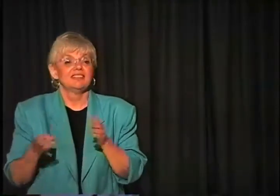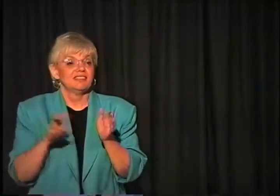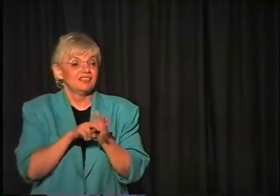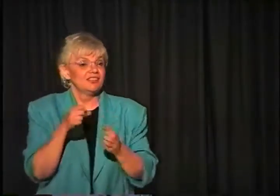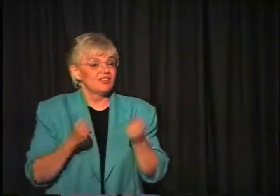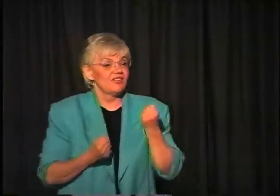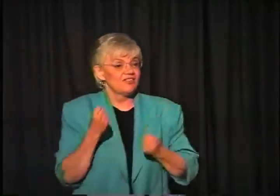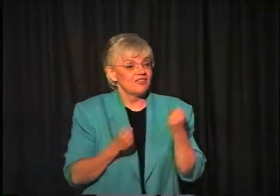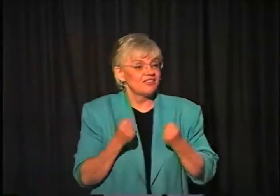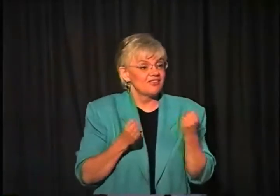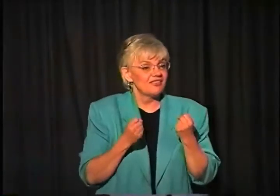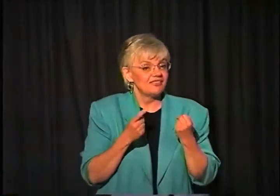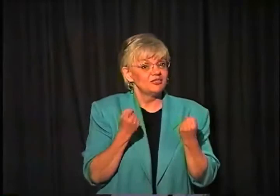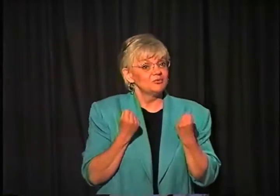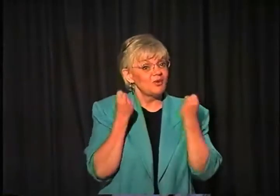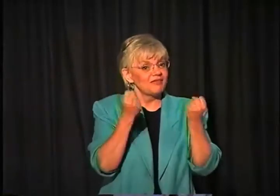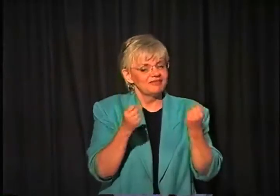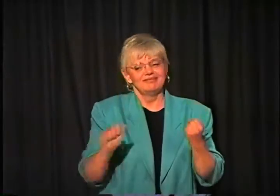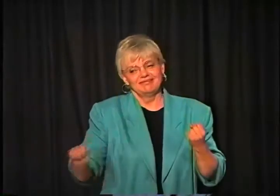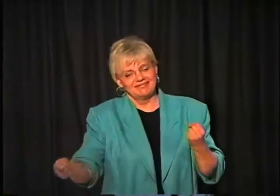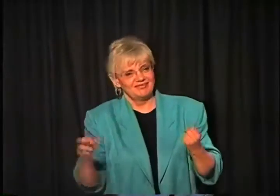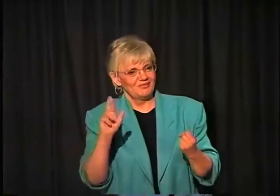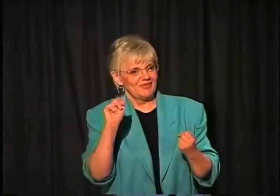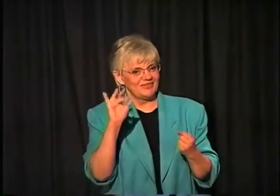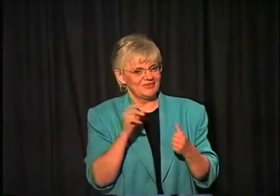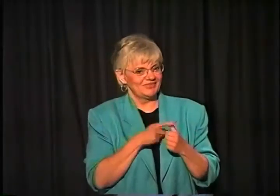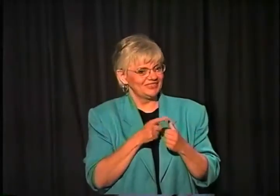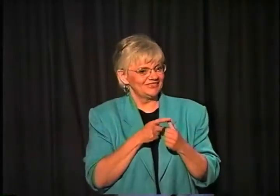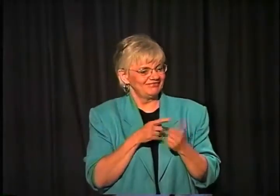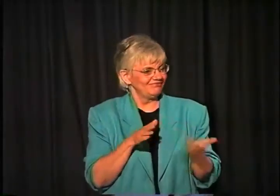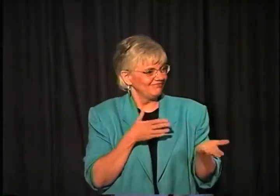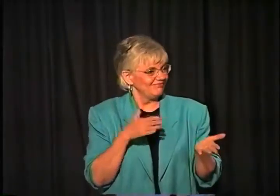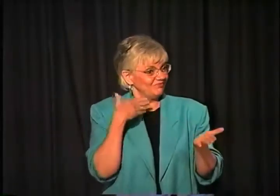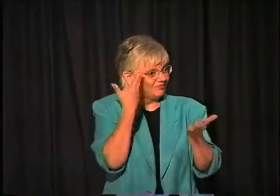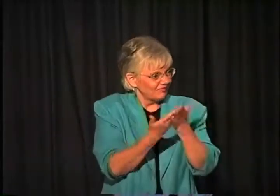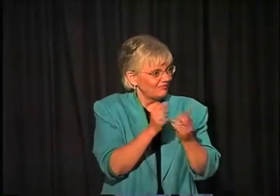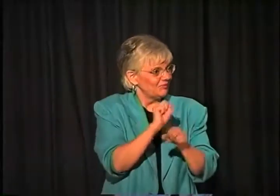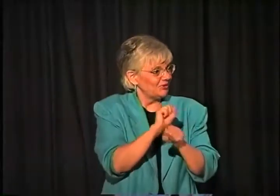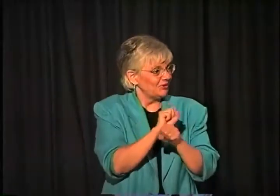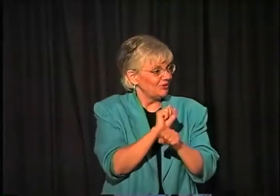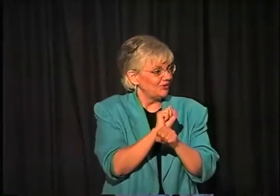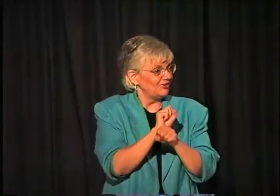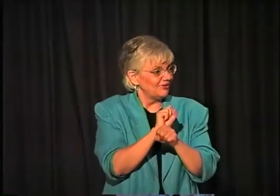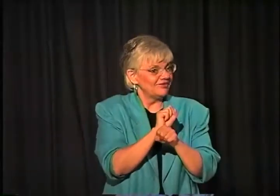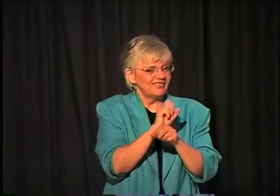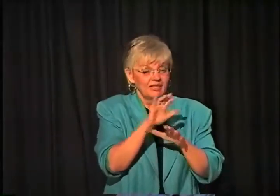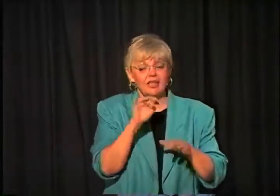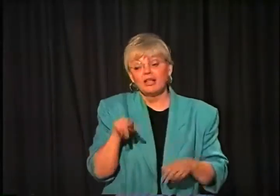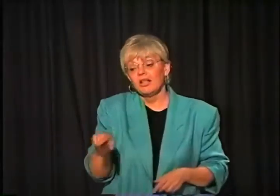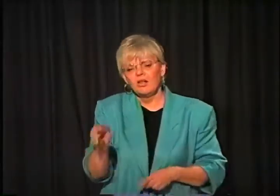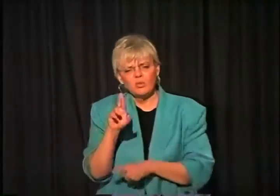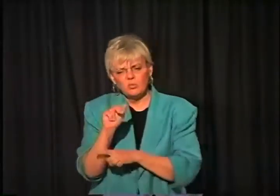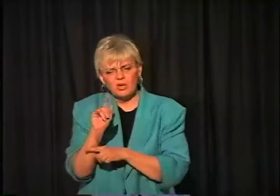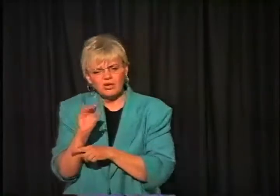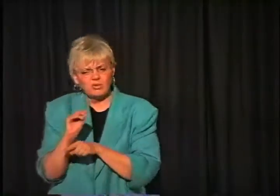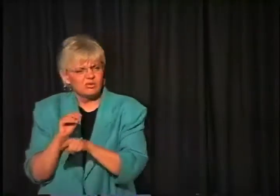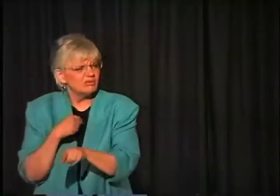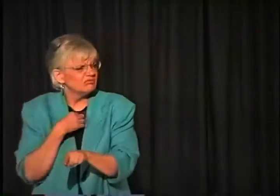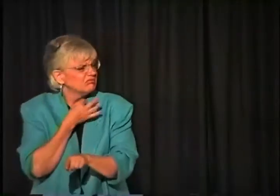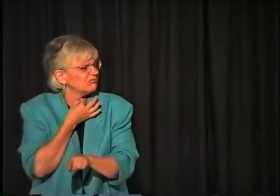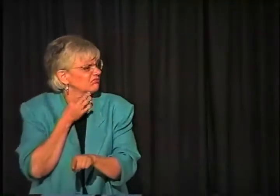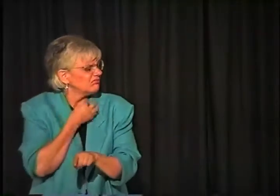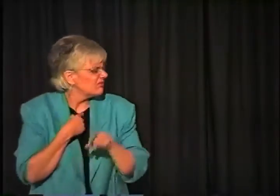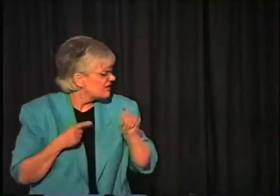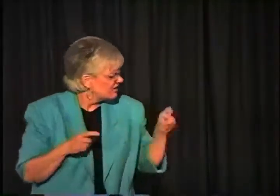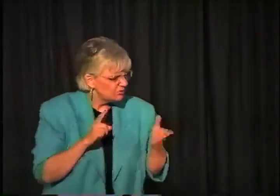eat your breakfast. Get in the car. First thing you do after you start the engine is turn that radio on so that you know how to drive, which